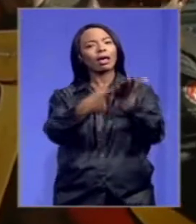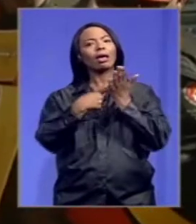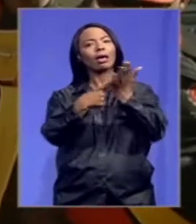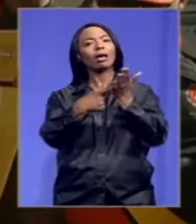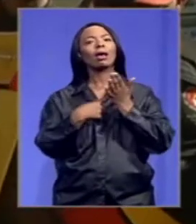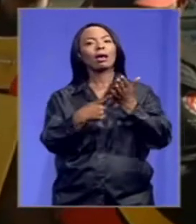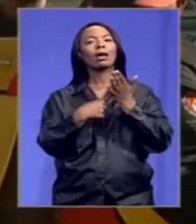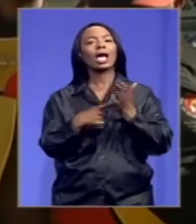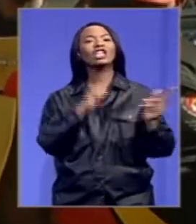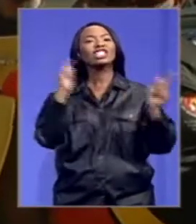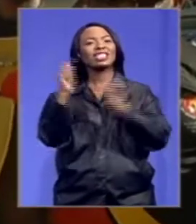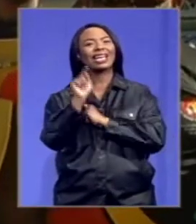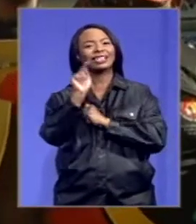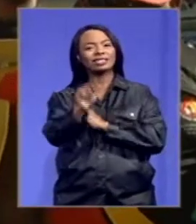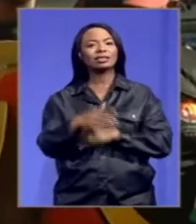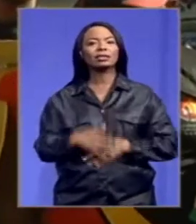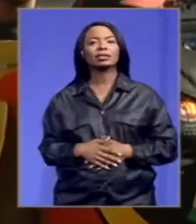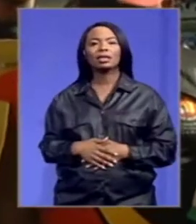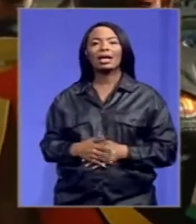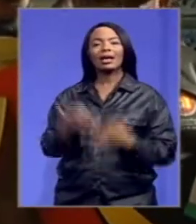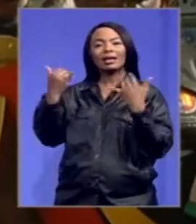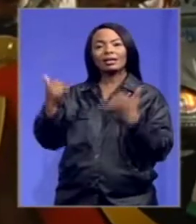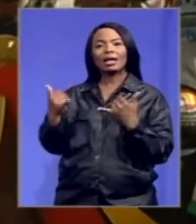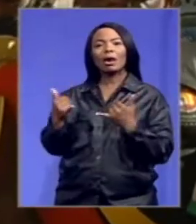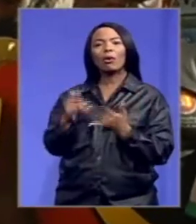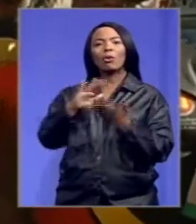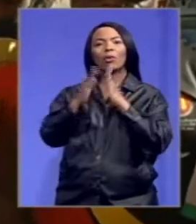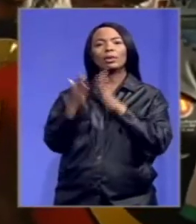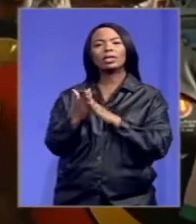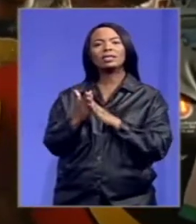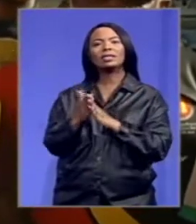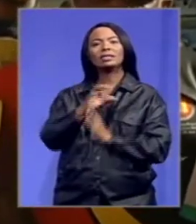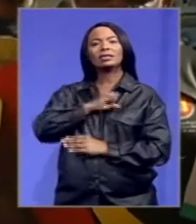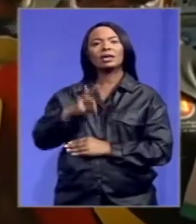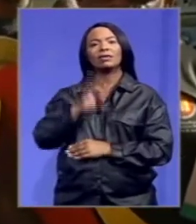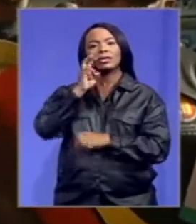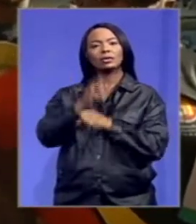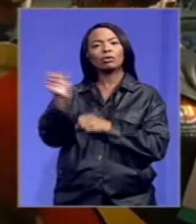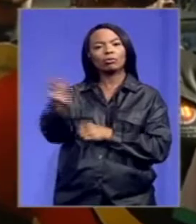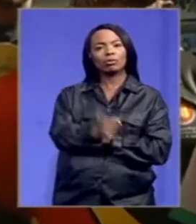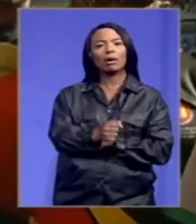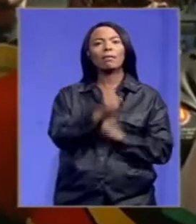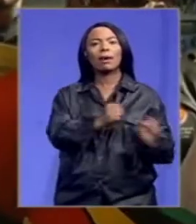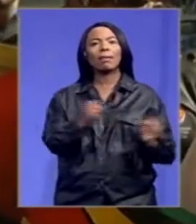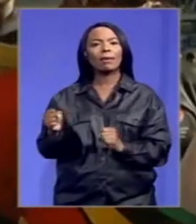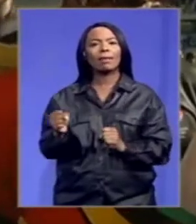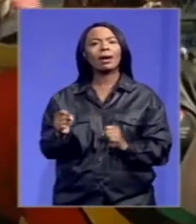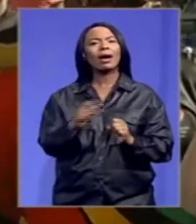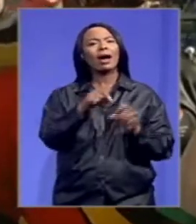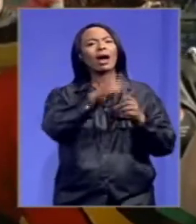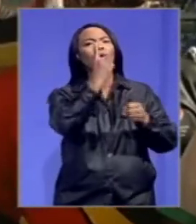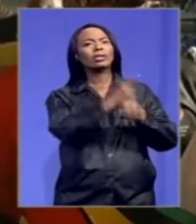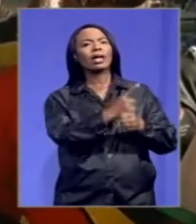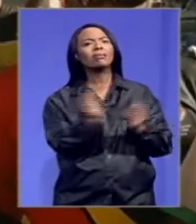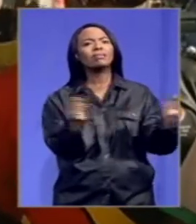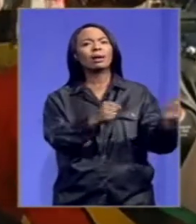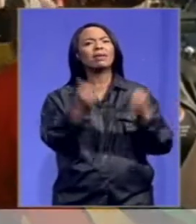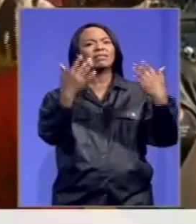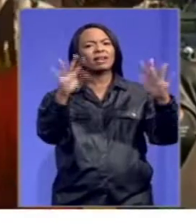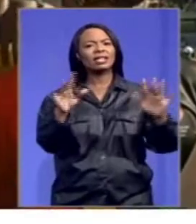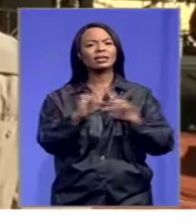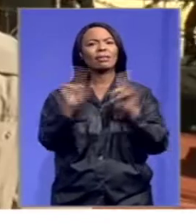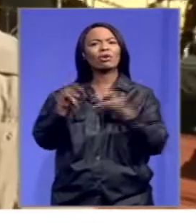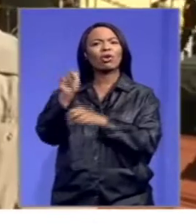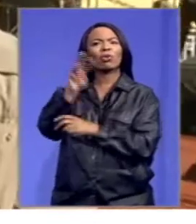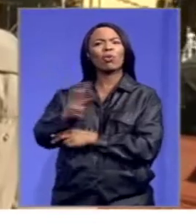These community health workers must be employed as permanent workers. Gauteng has employed almost about 20,000 workers. Why is the Northwest they are not implementing? We don't